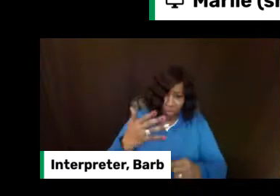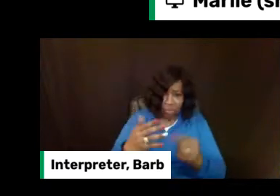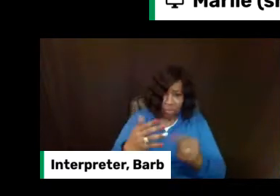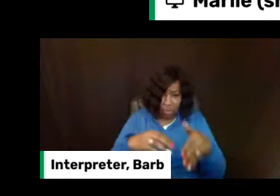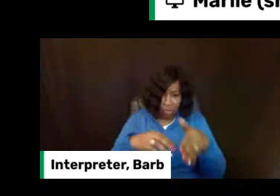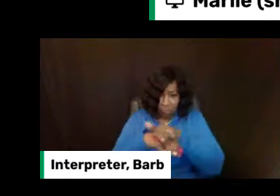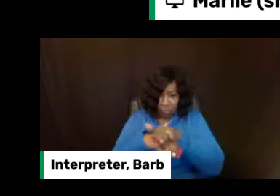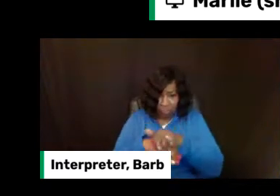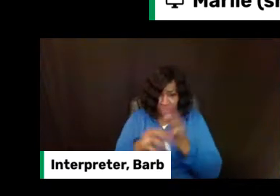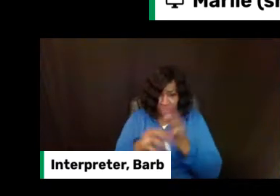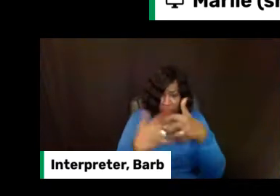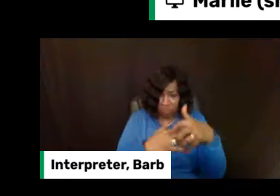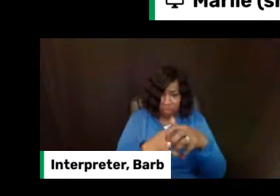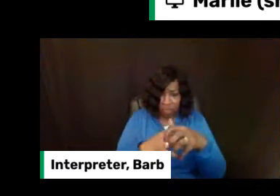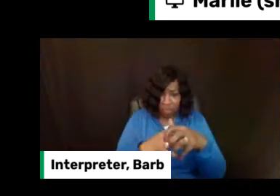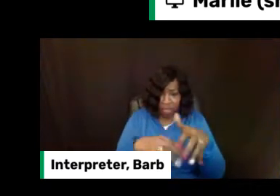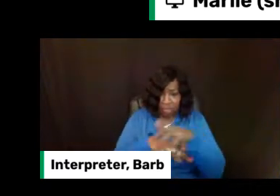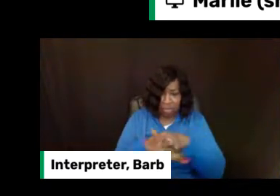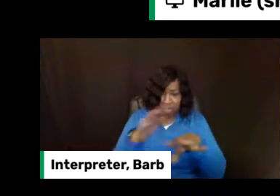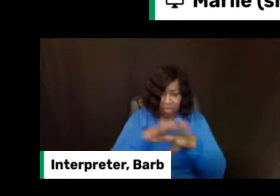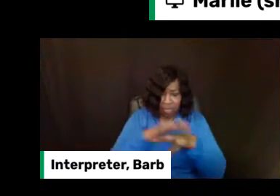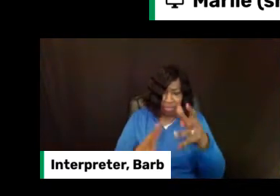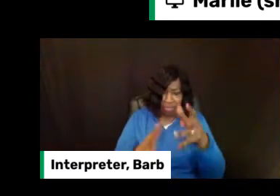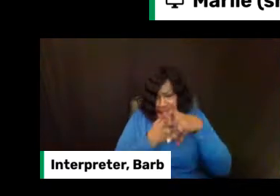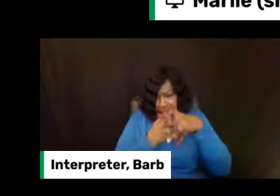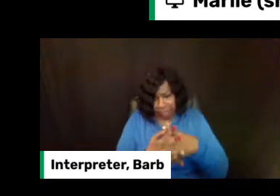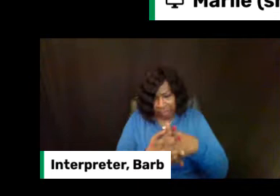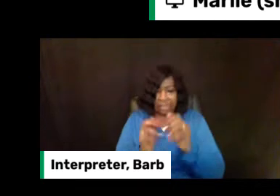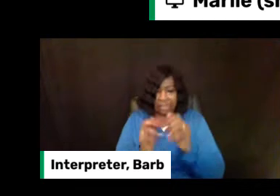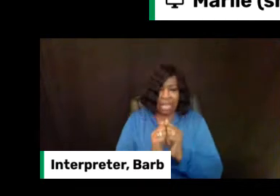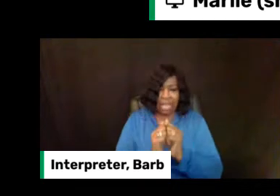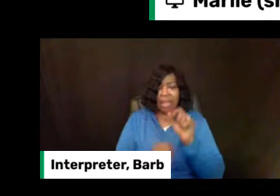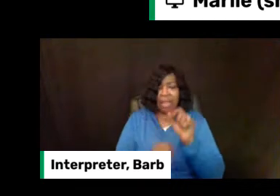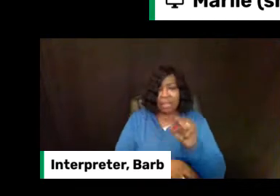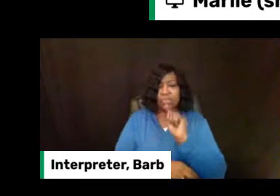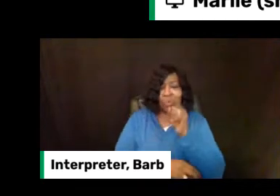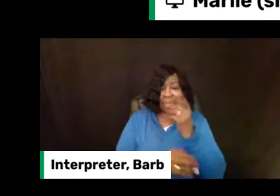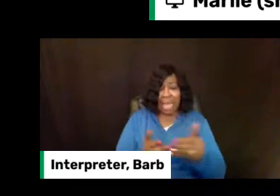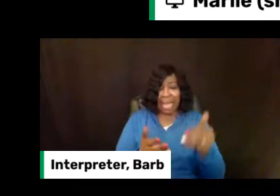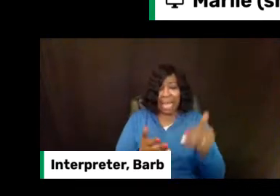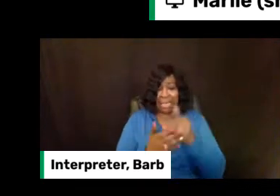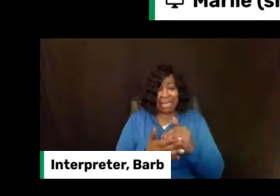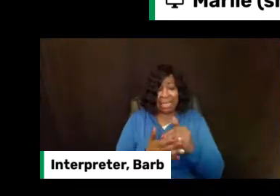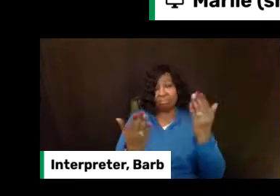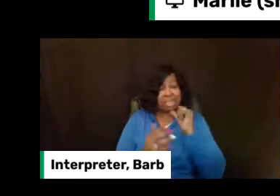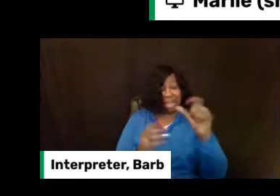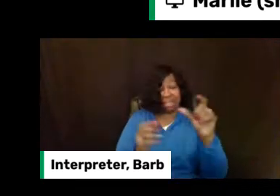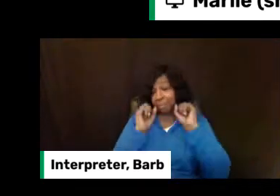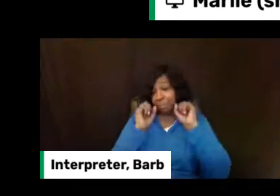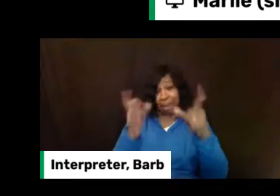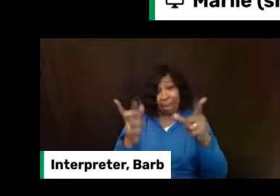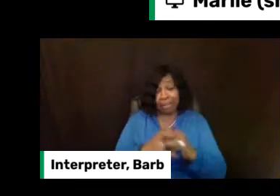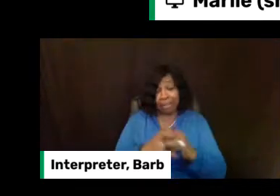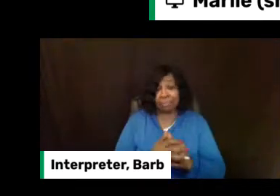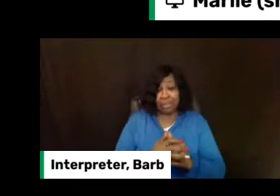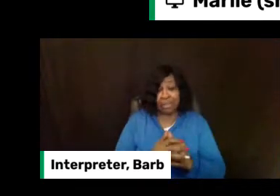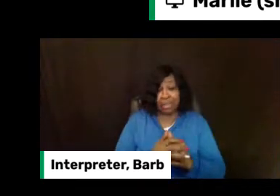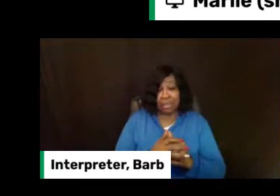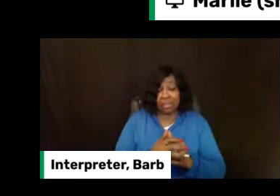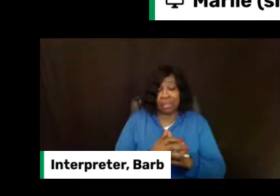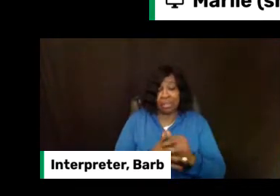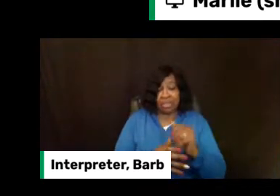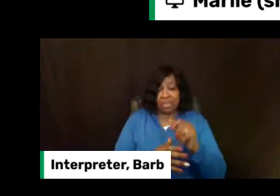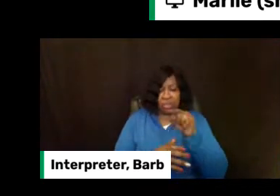they're interwoven, and they're tangled together. So this is really, again, not a surprise that you see so